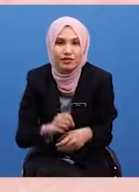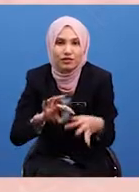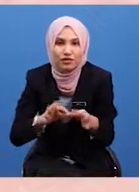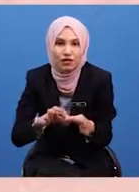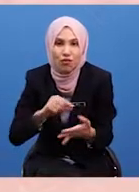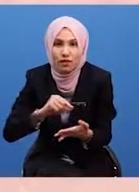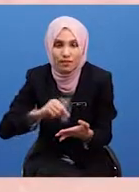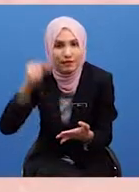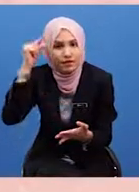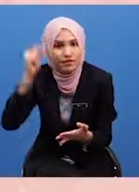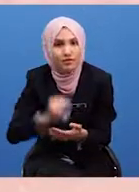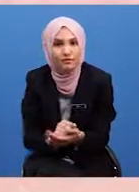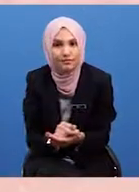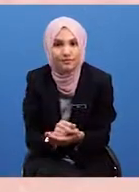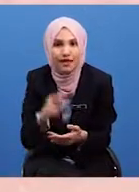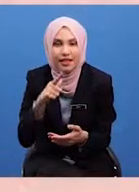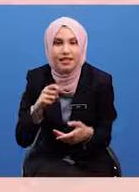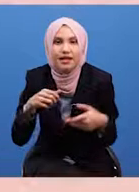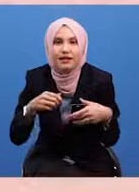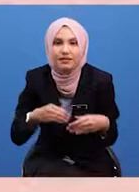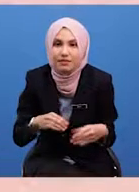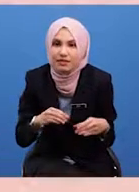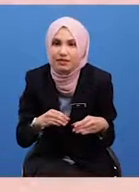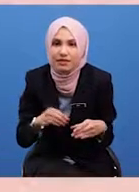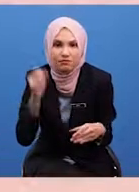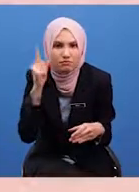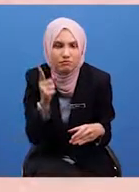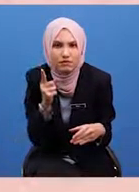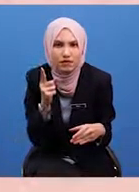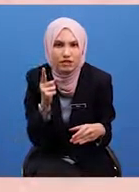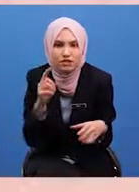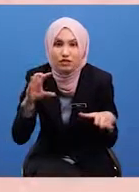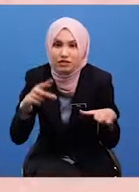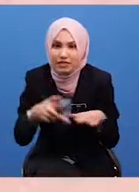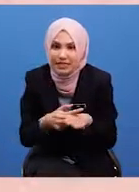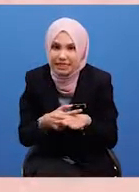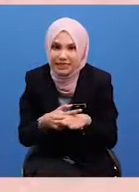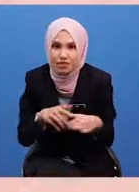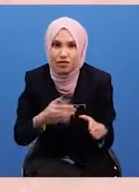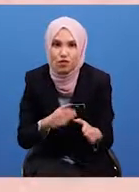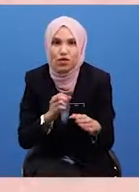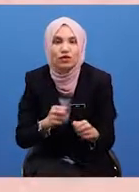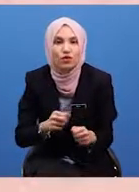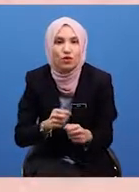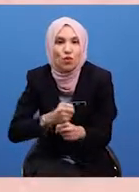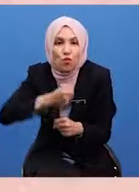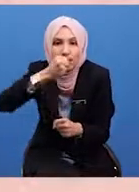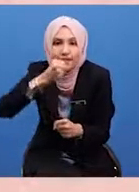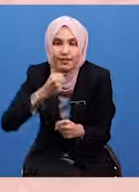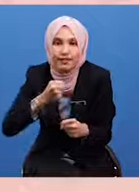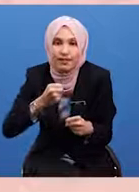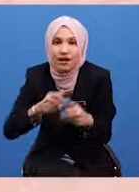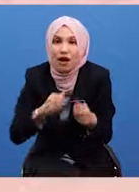story written by Joff. Lynn immediately assumes that Joff cheats his way to win the competition,